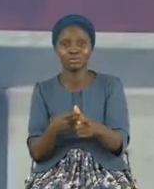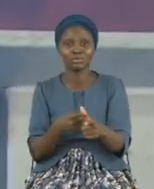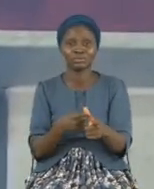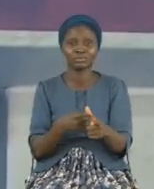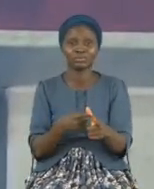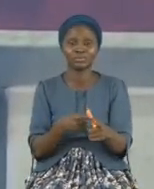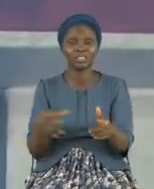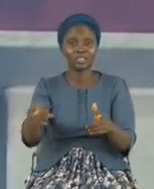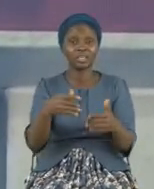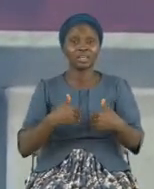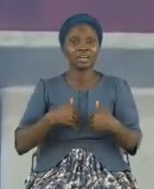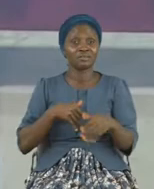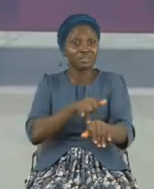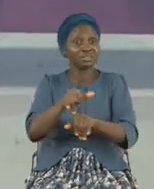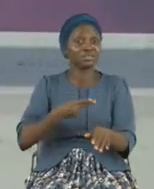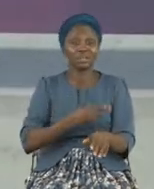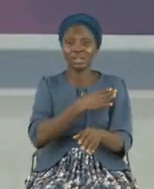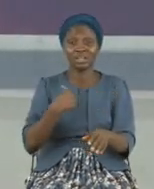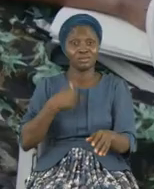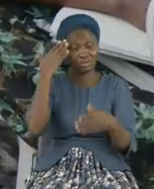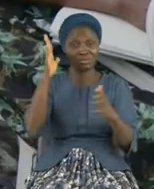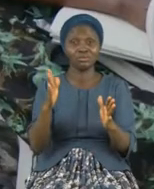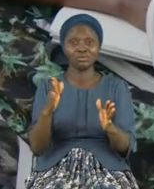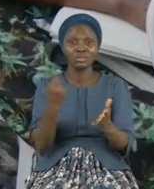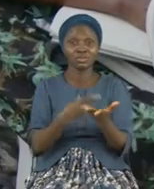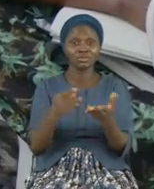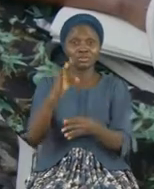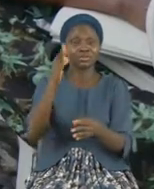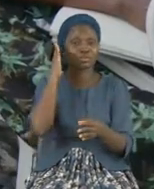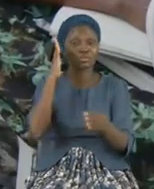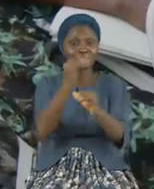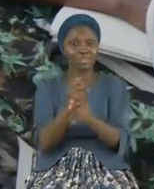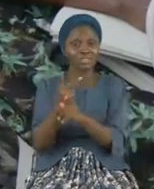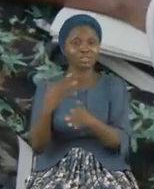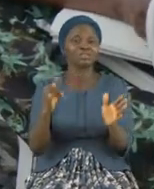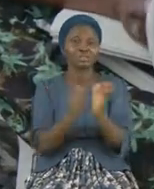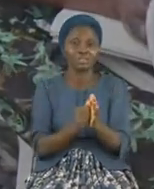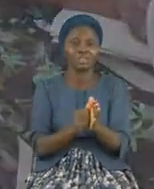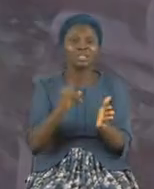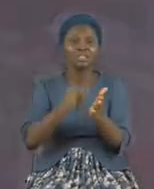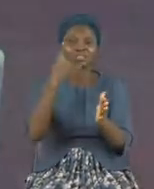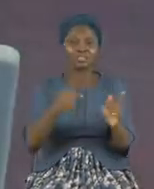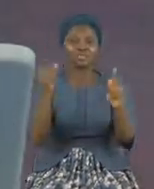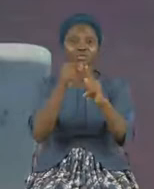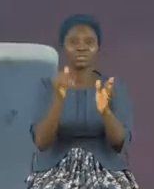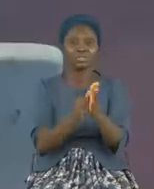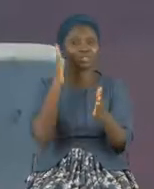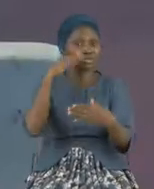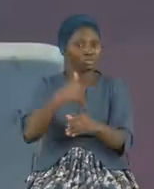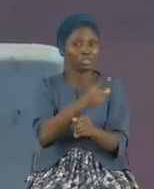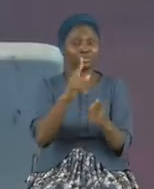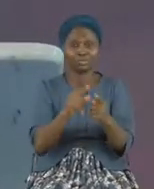we didn't know. The Holy Ghost will take care of that. It's the one that will make you to understand what they tell